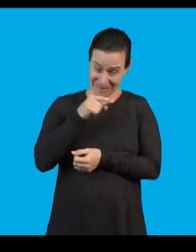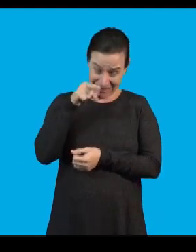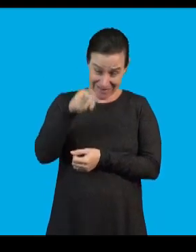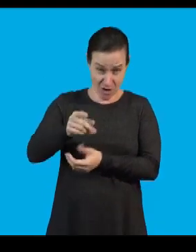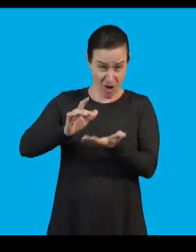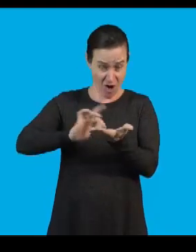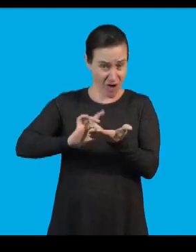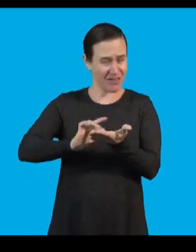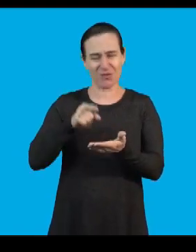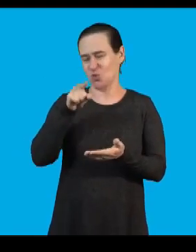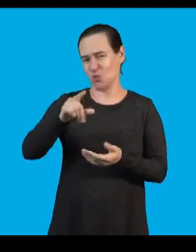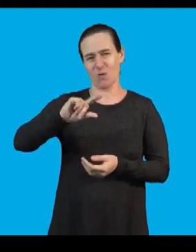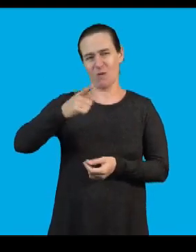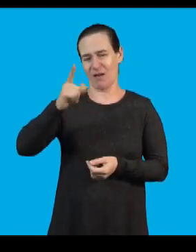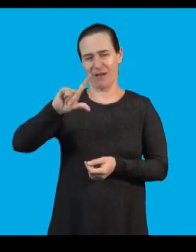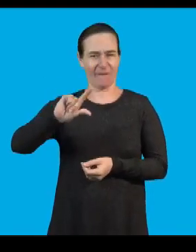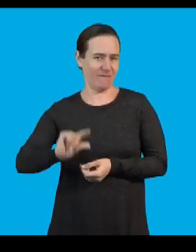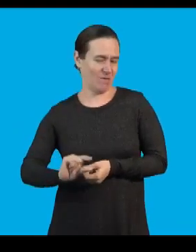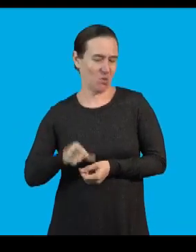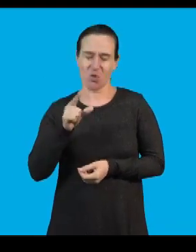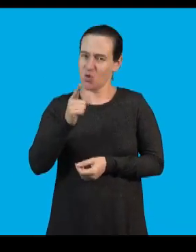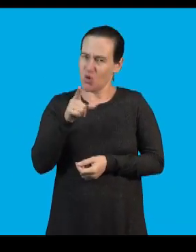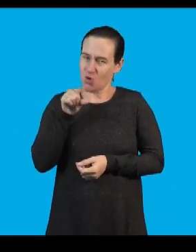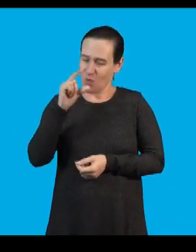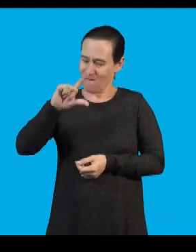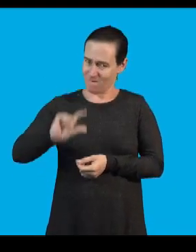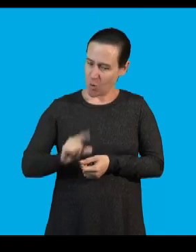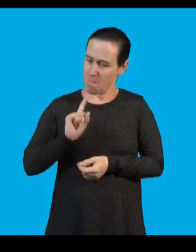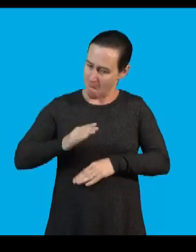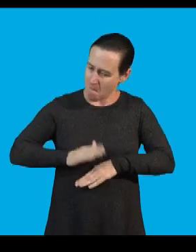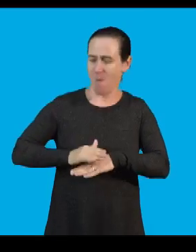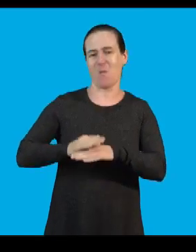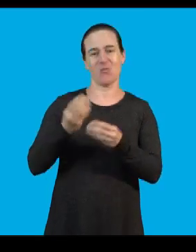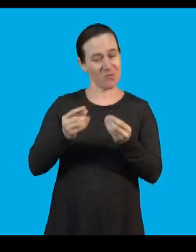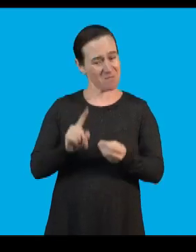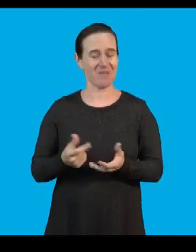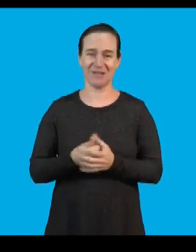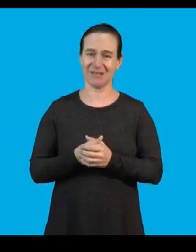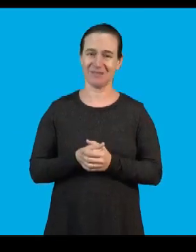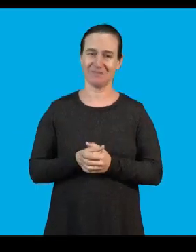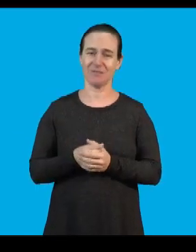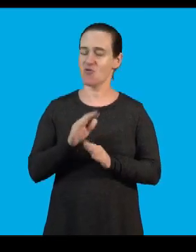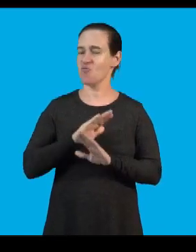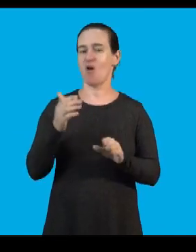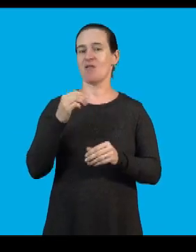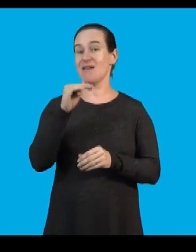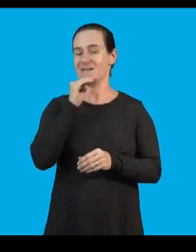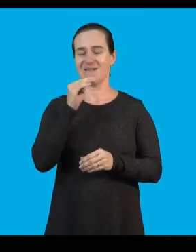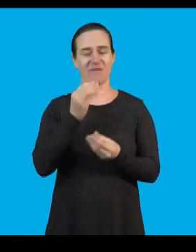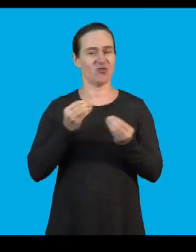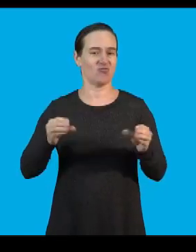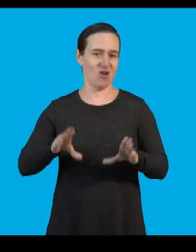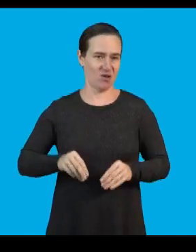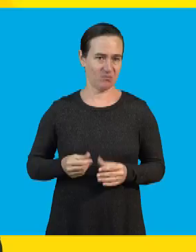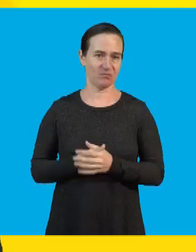only imply? Okay, which means that in this case, they're actually saying, not too